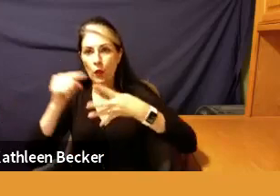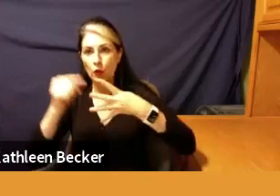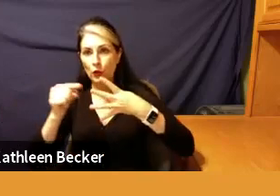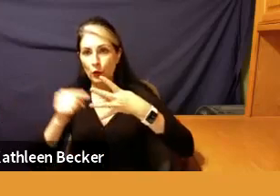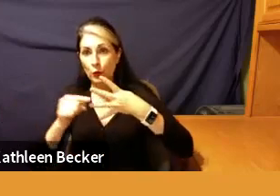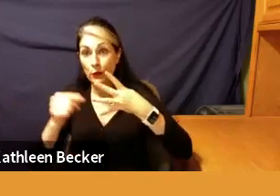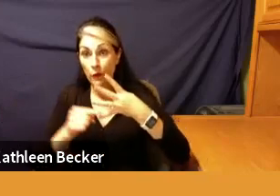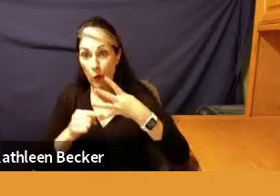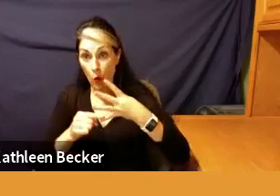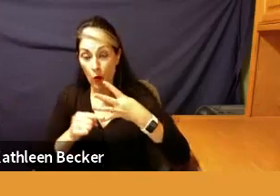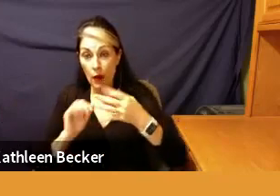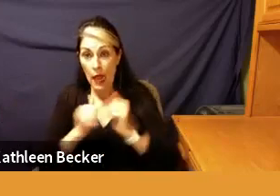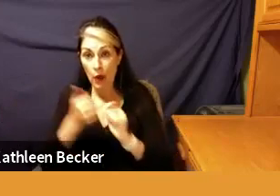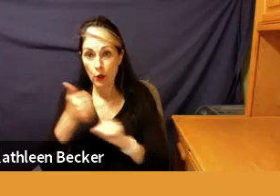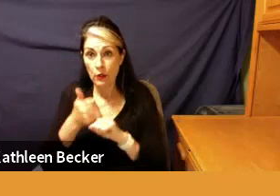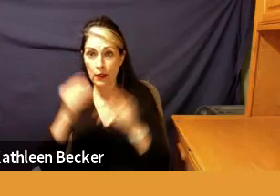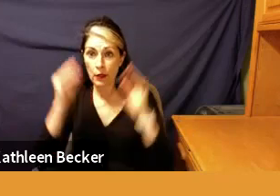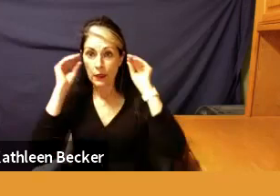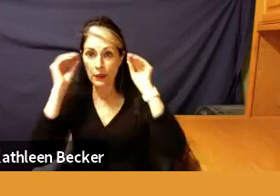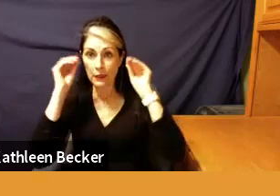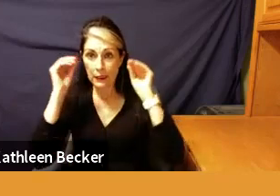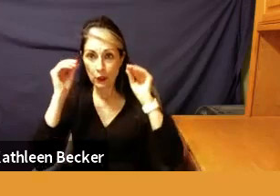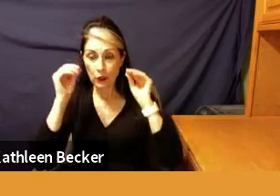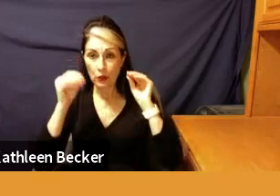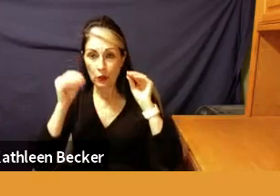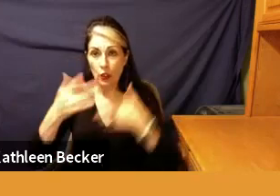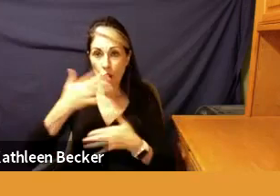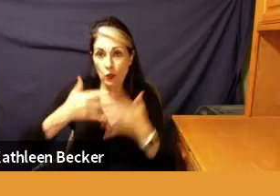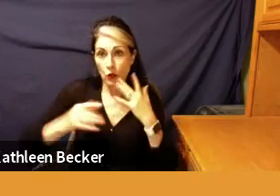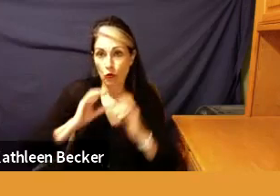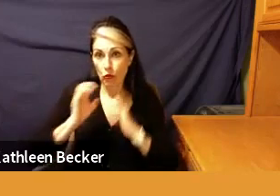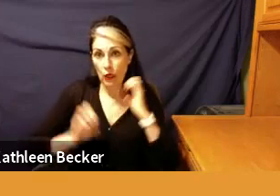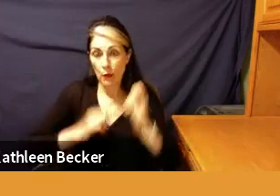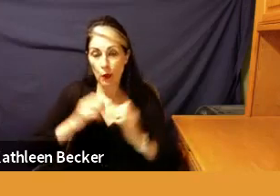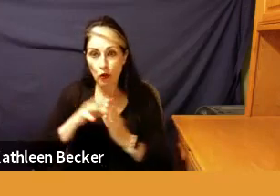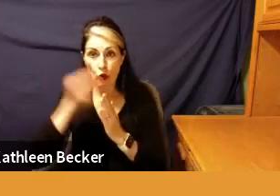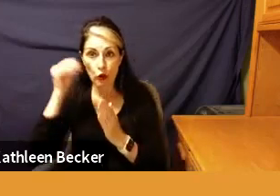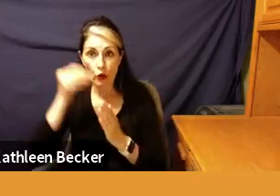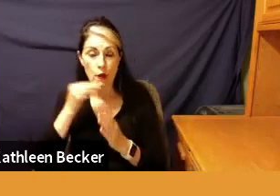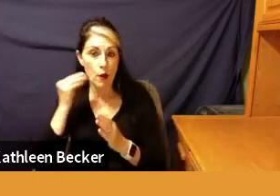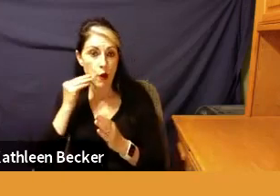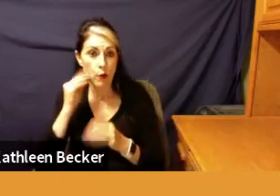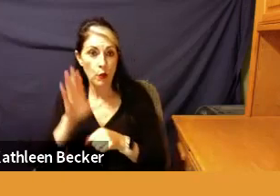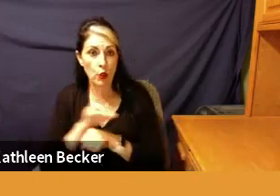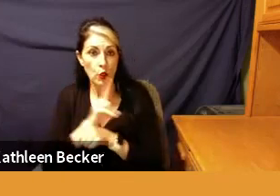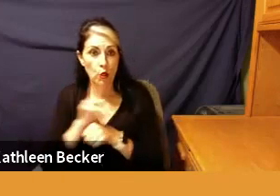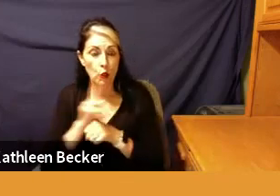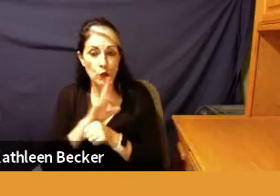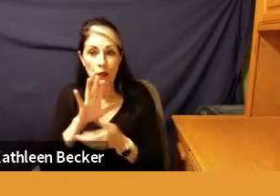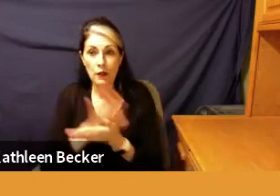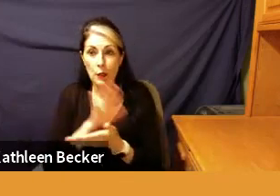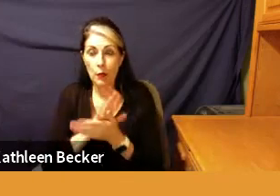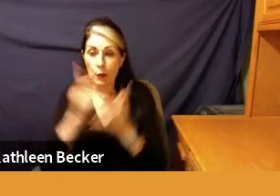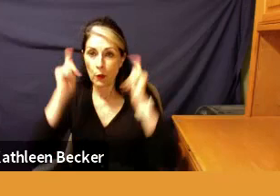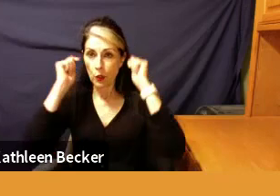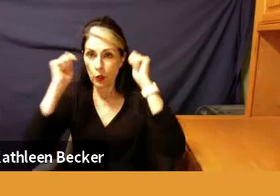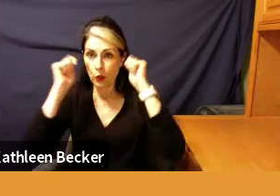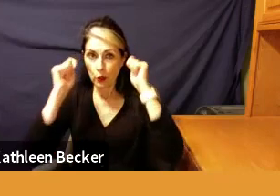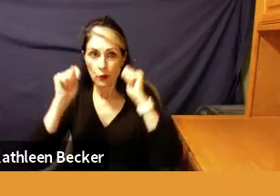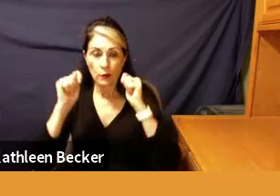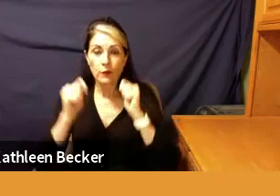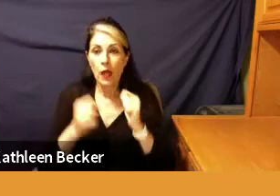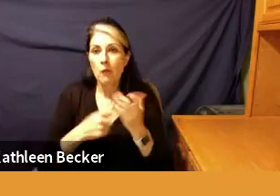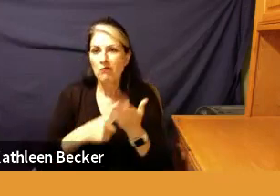here of how you would be teaching social emotional learning at home using the paper tutoring resource that they're going to tell you about